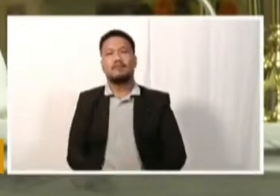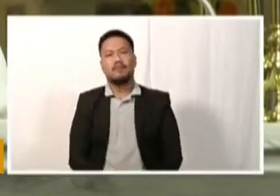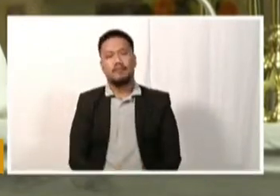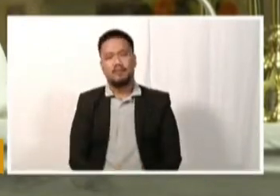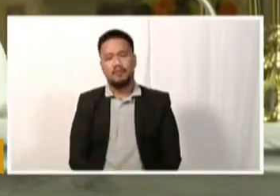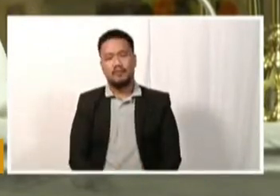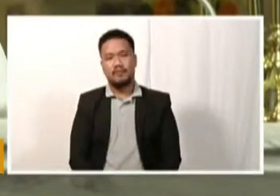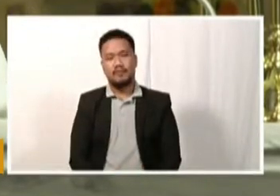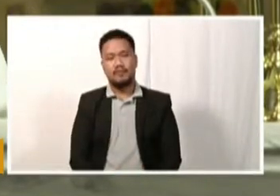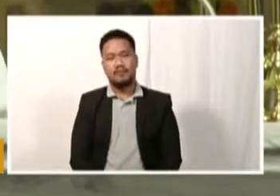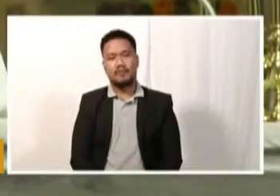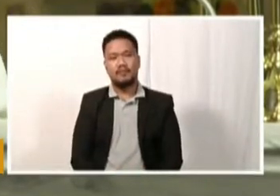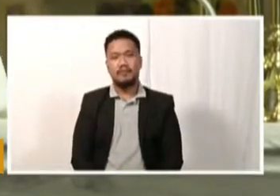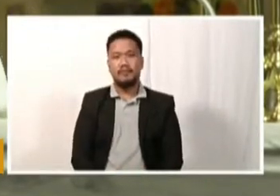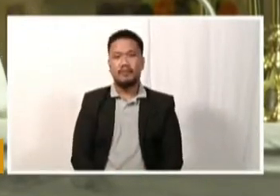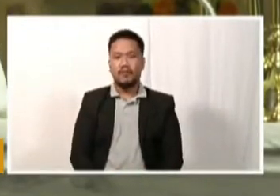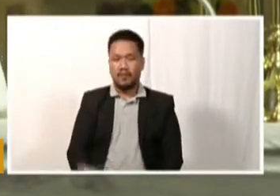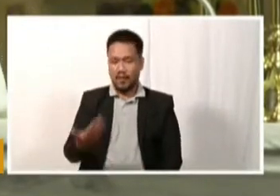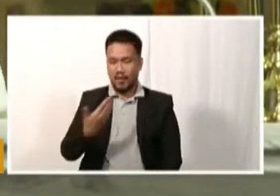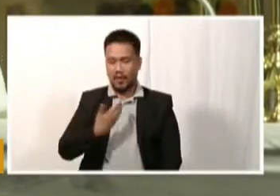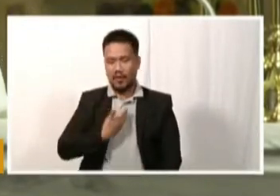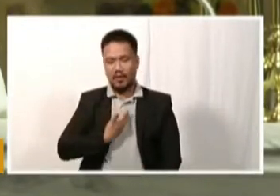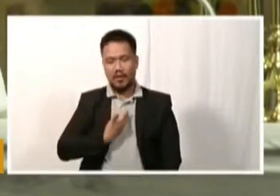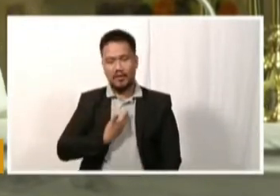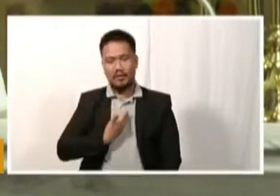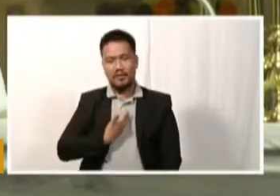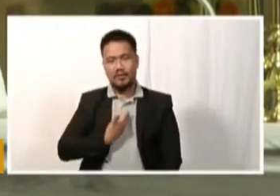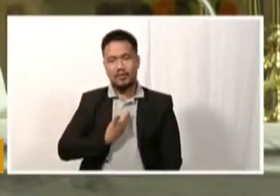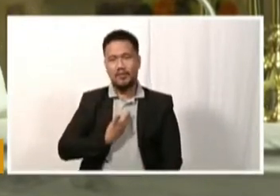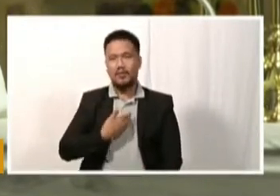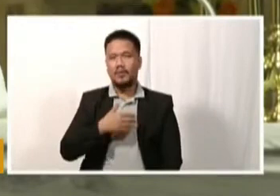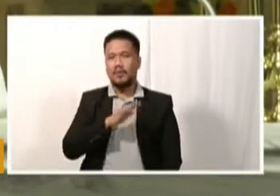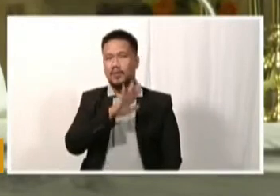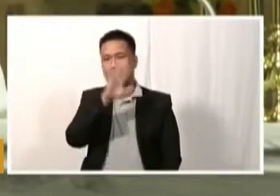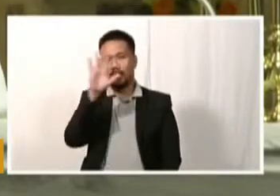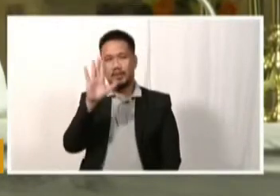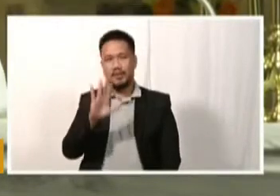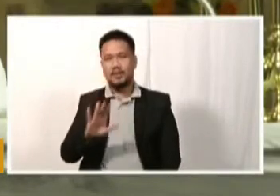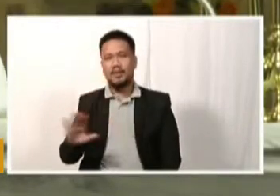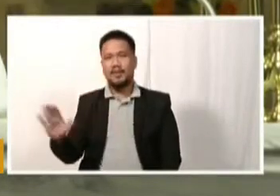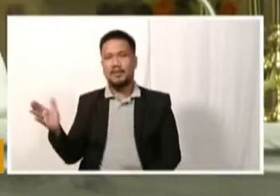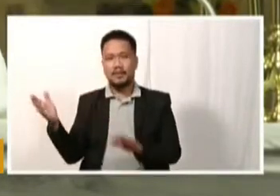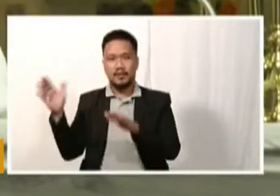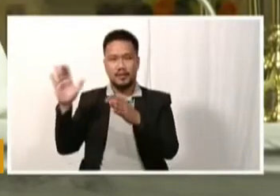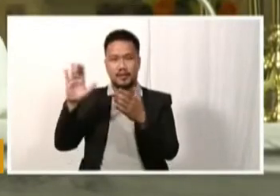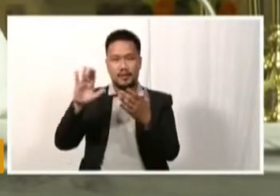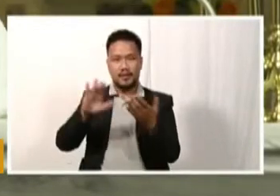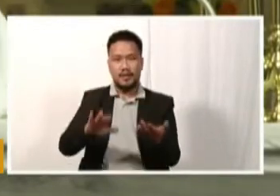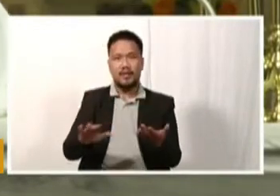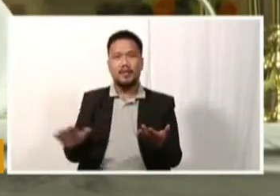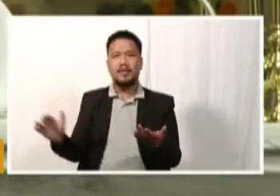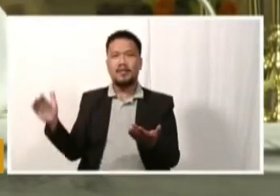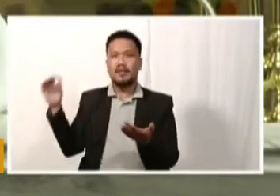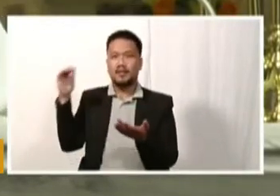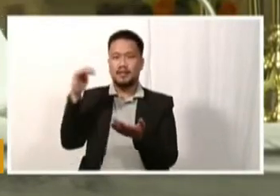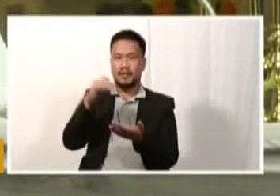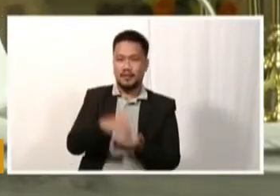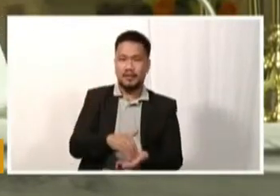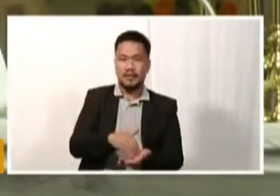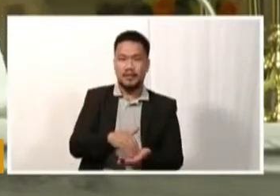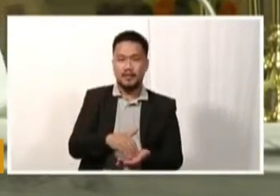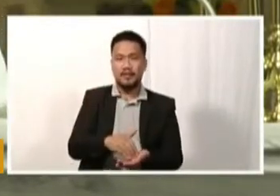exalted. I shall not die but live